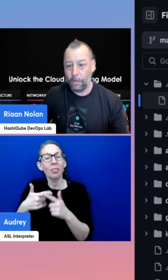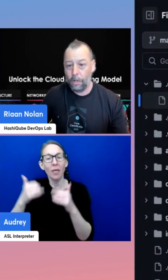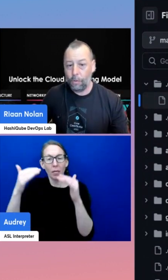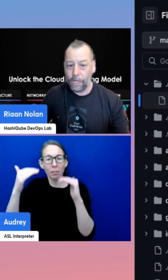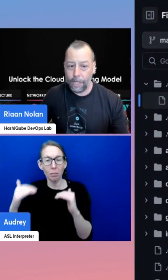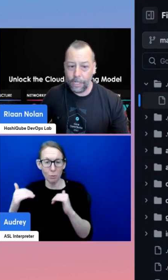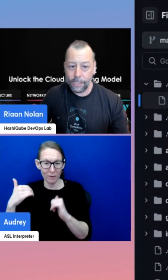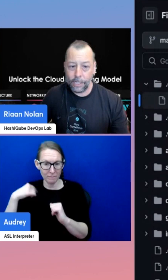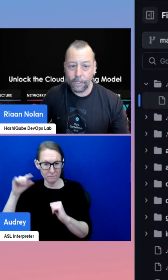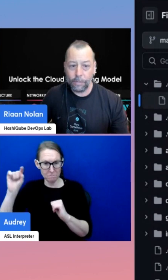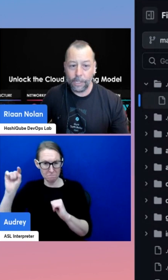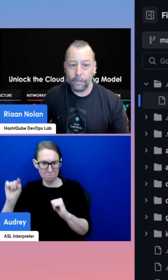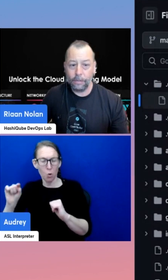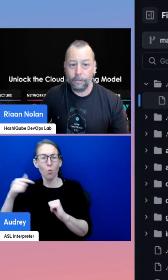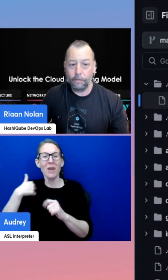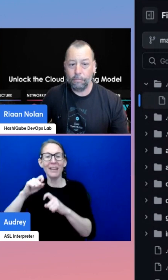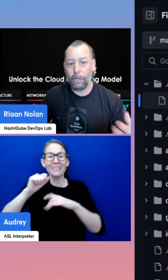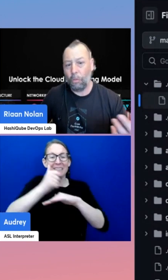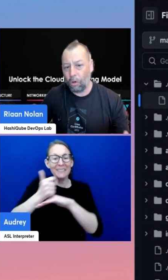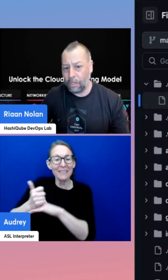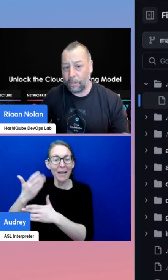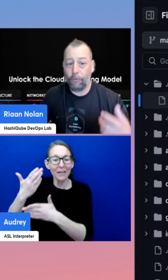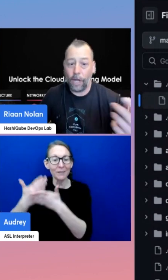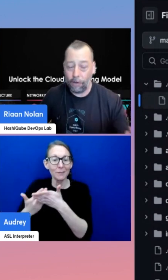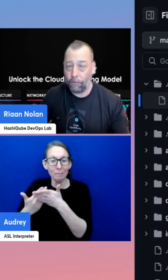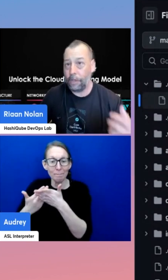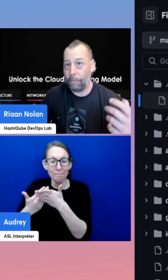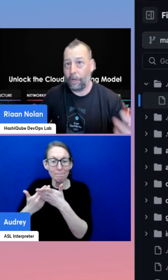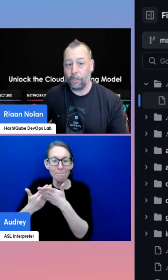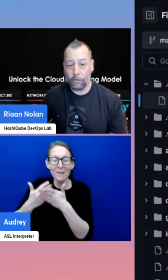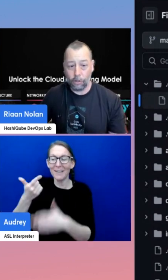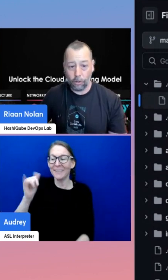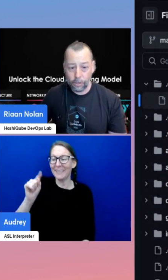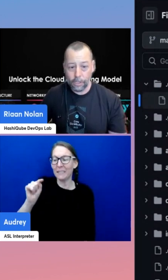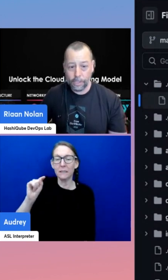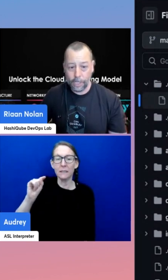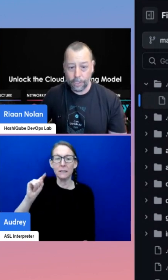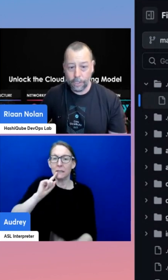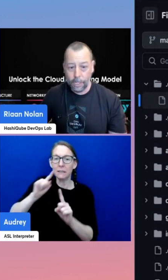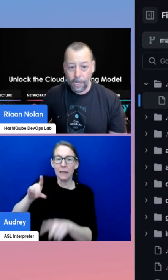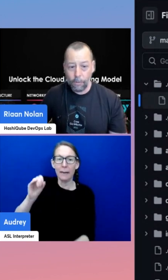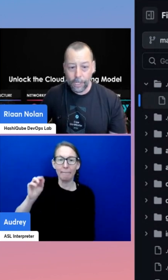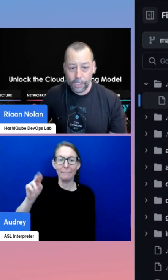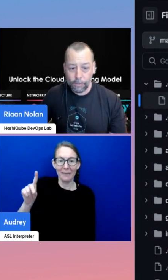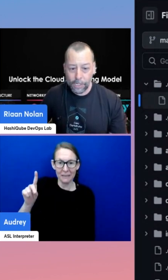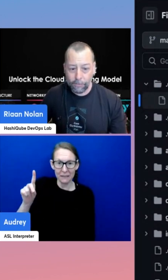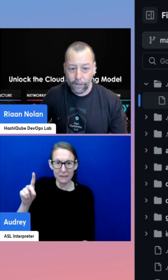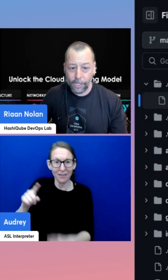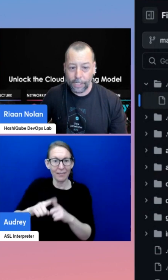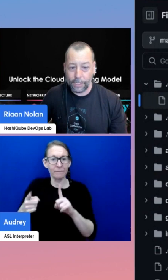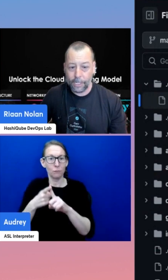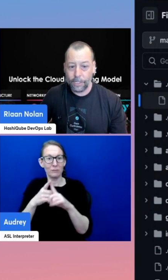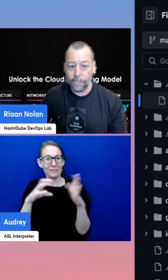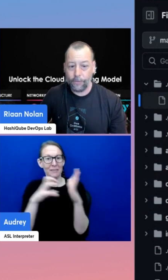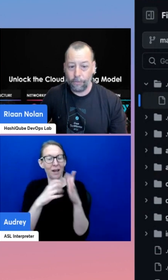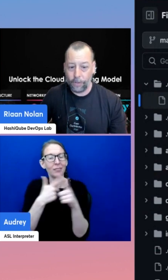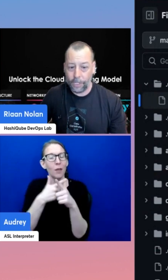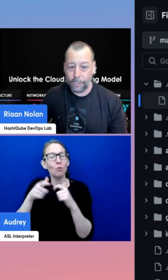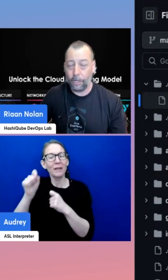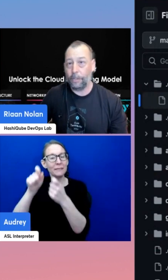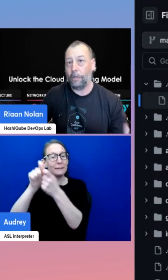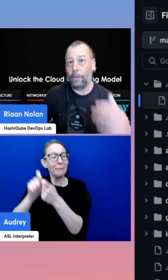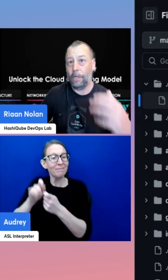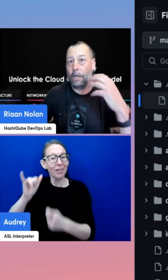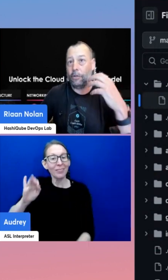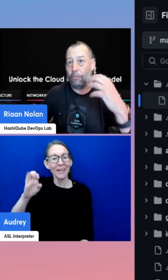work. We can then set some Git commands if we have to in the post start section. And we can specify the extensions for